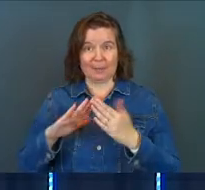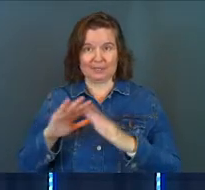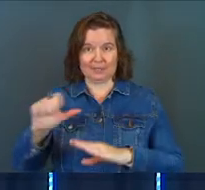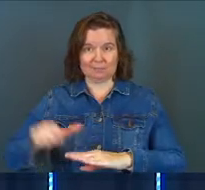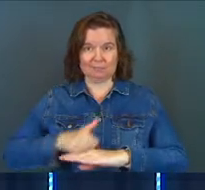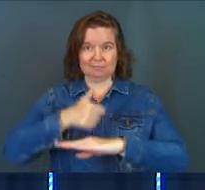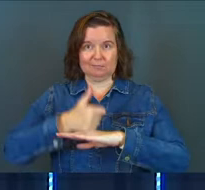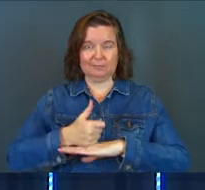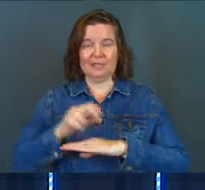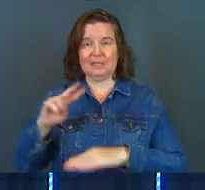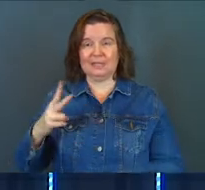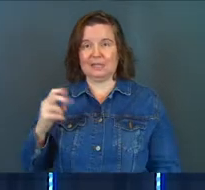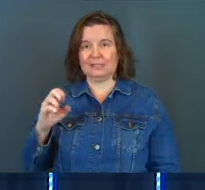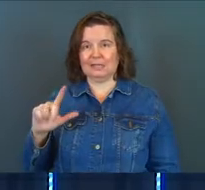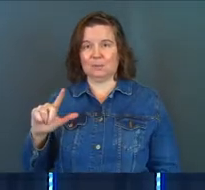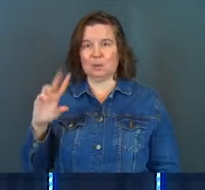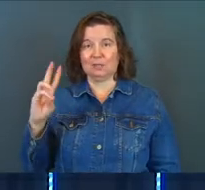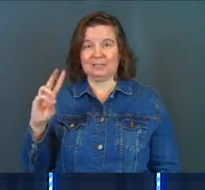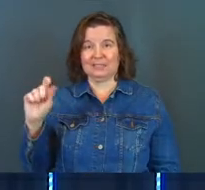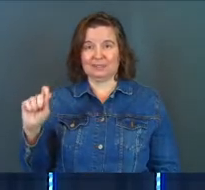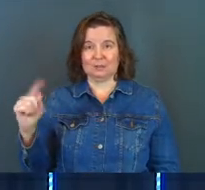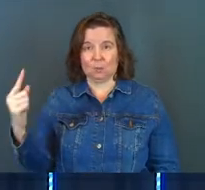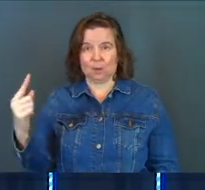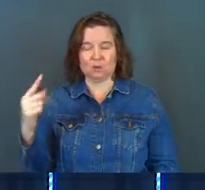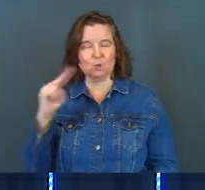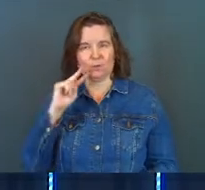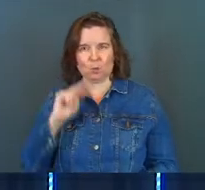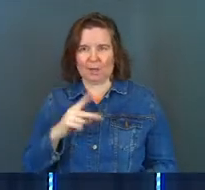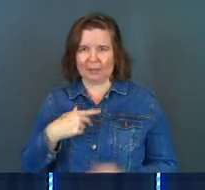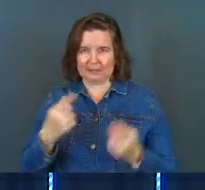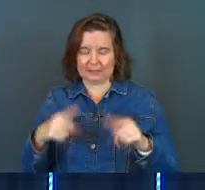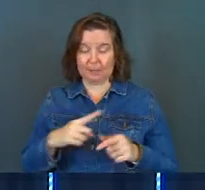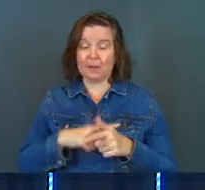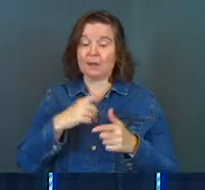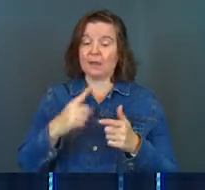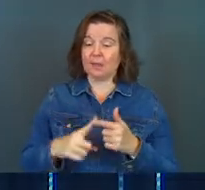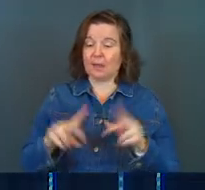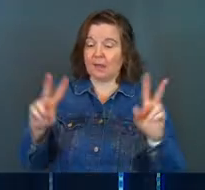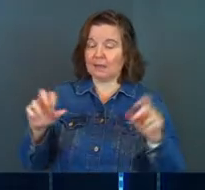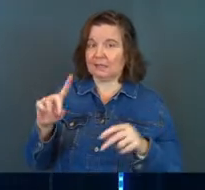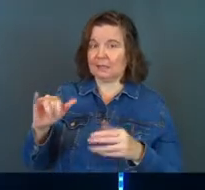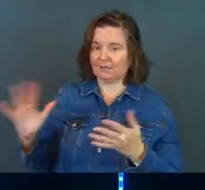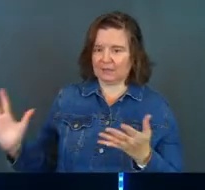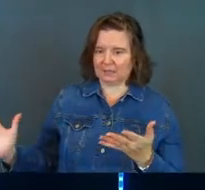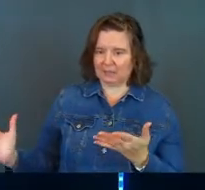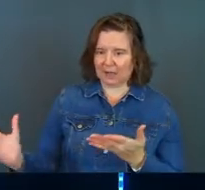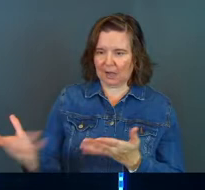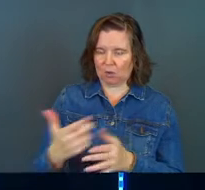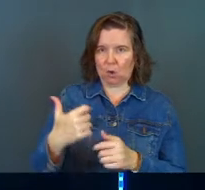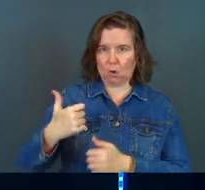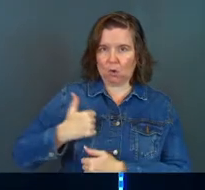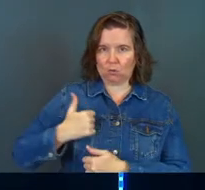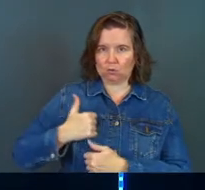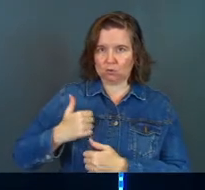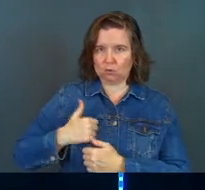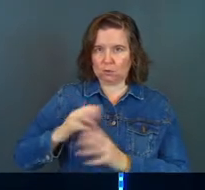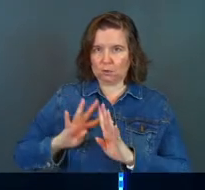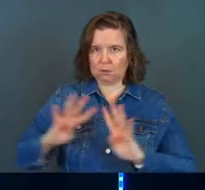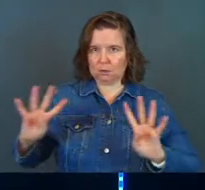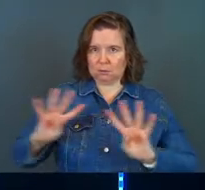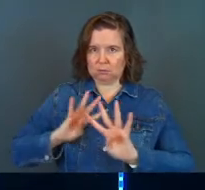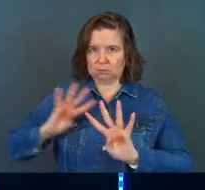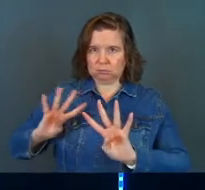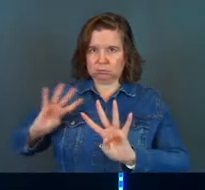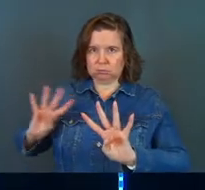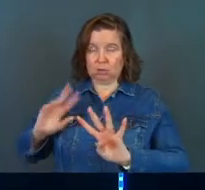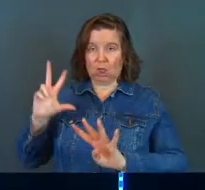And this is 2 Samuel 6:1. You got to watch how this happens. It says, then David again gathered all the elite troops in Israel,